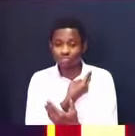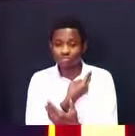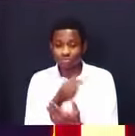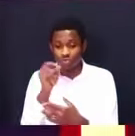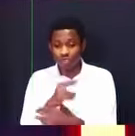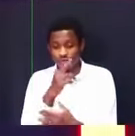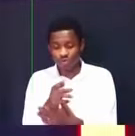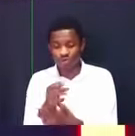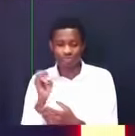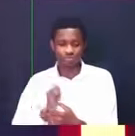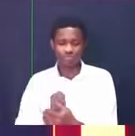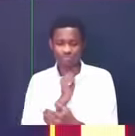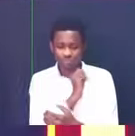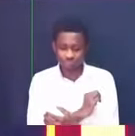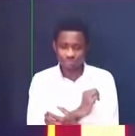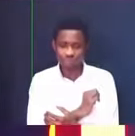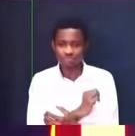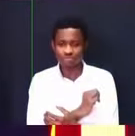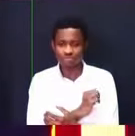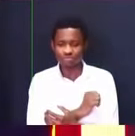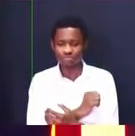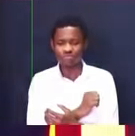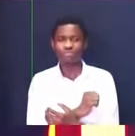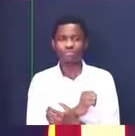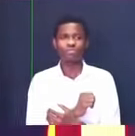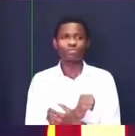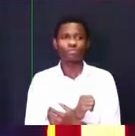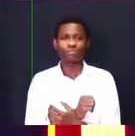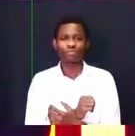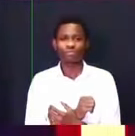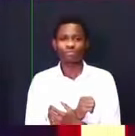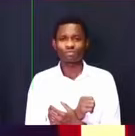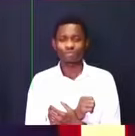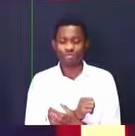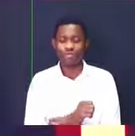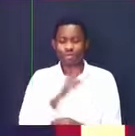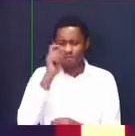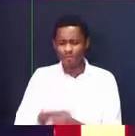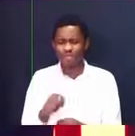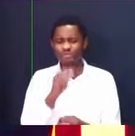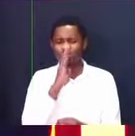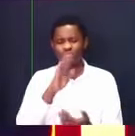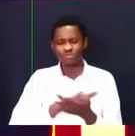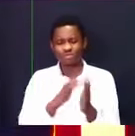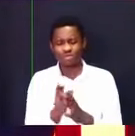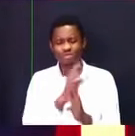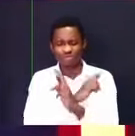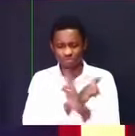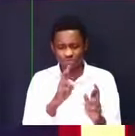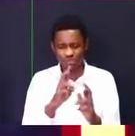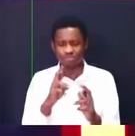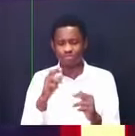the elder, must be willing to go through God's wine press where the grapes are